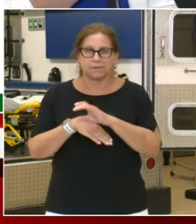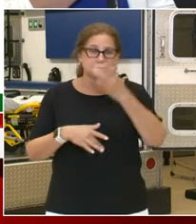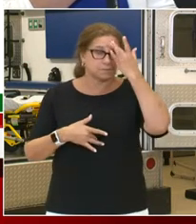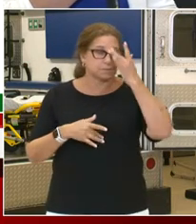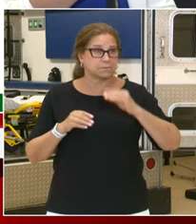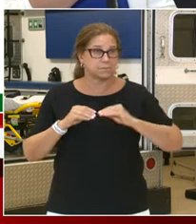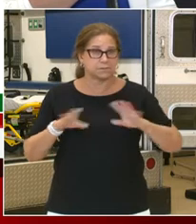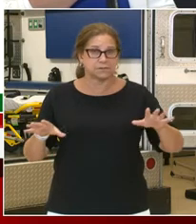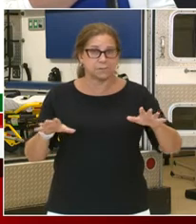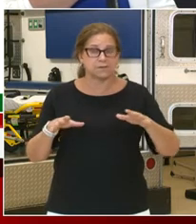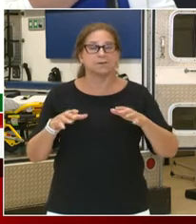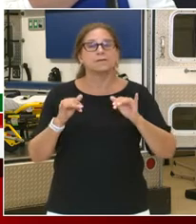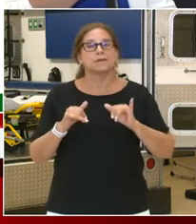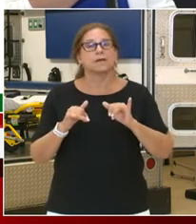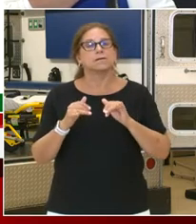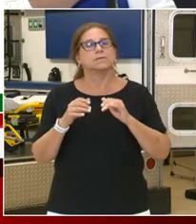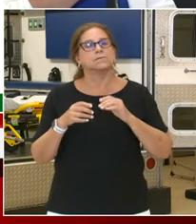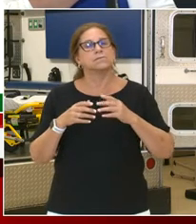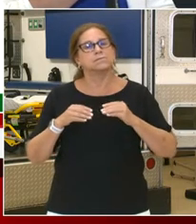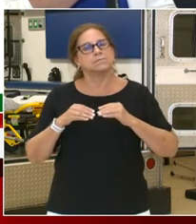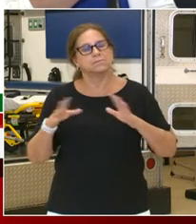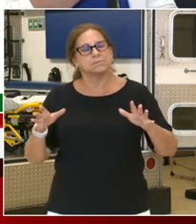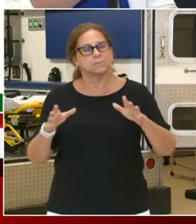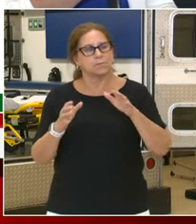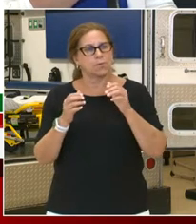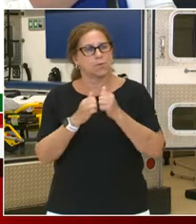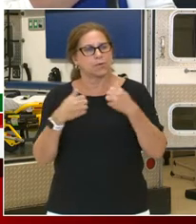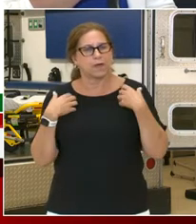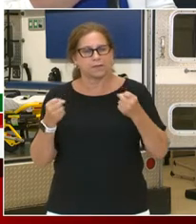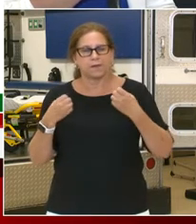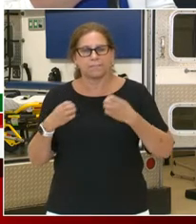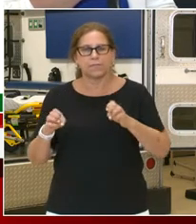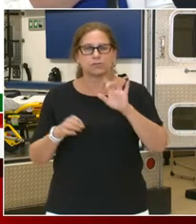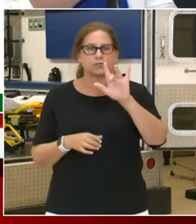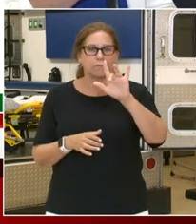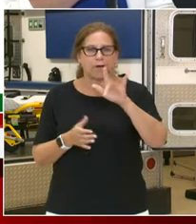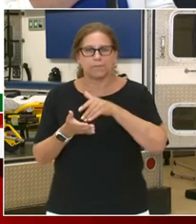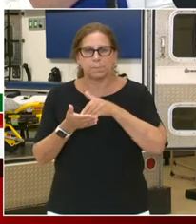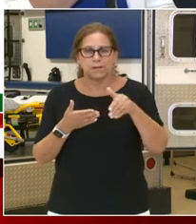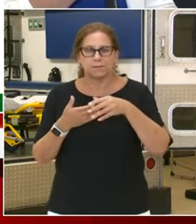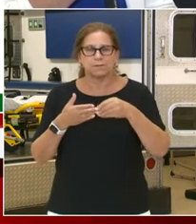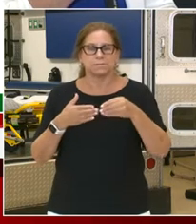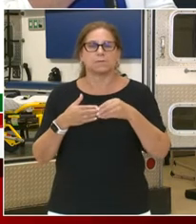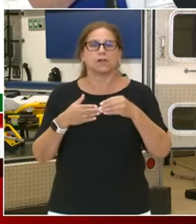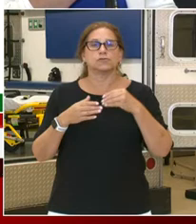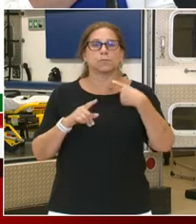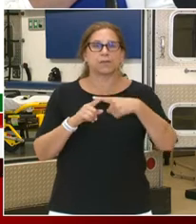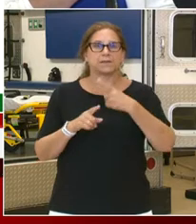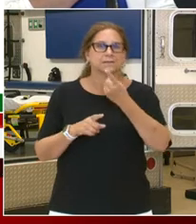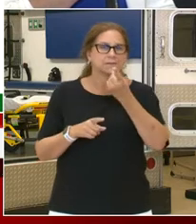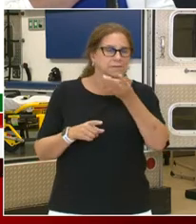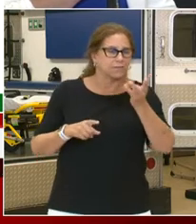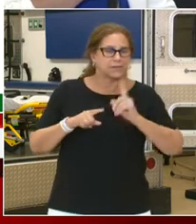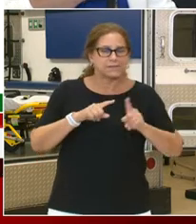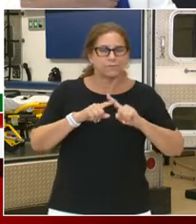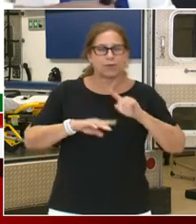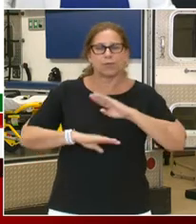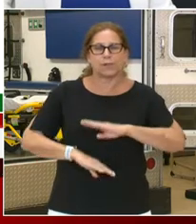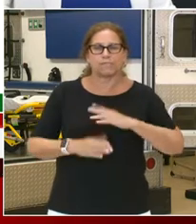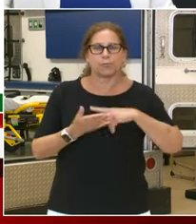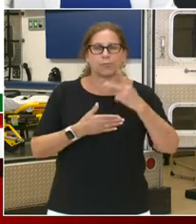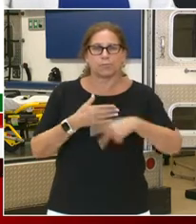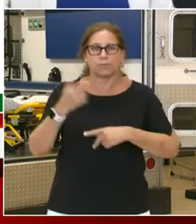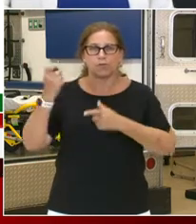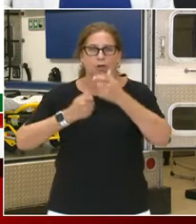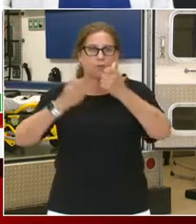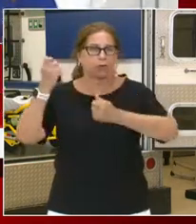with about $25 million to date in several different relief and recovery grant programs going to those child care providers directly. That's